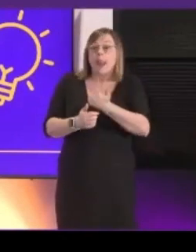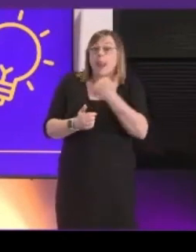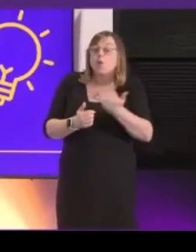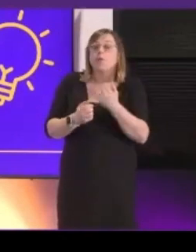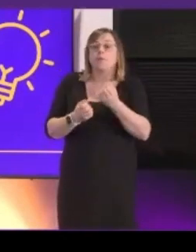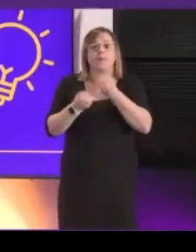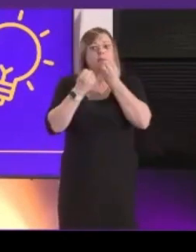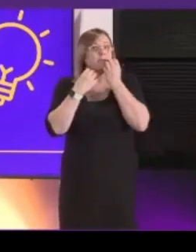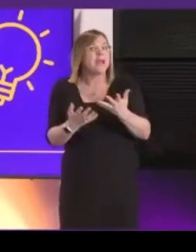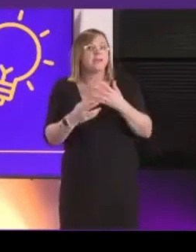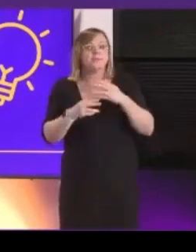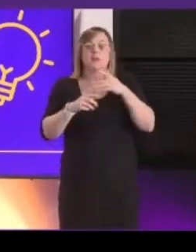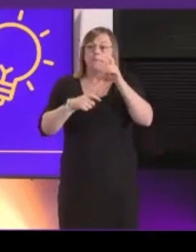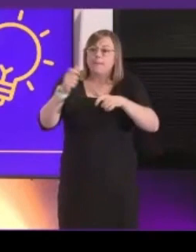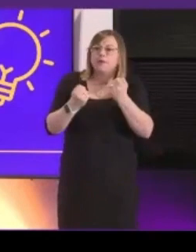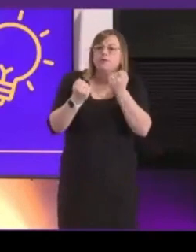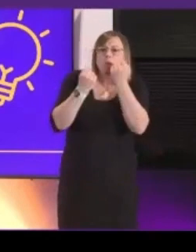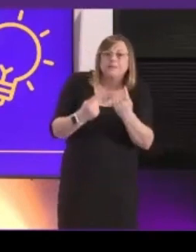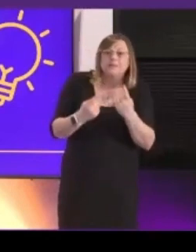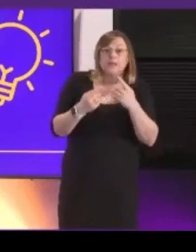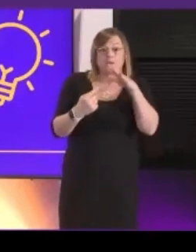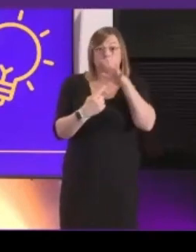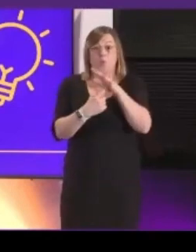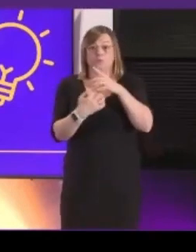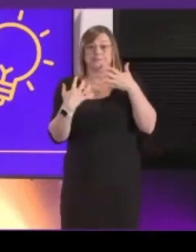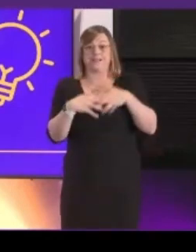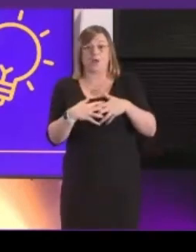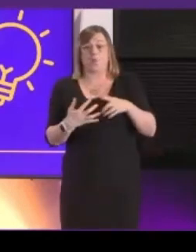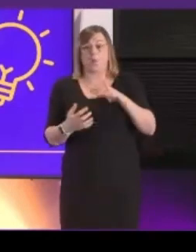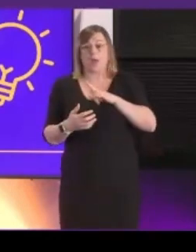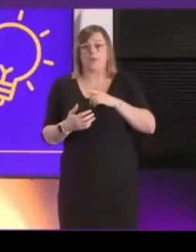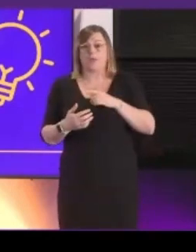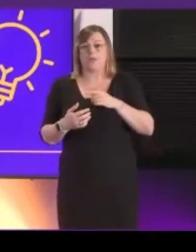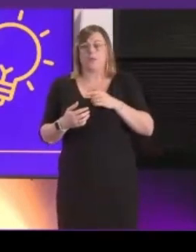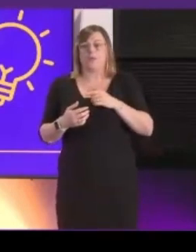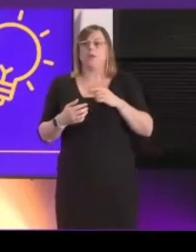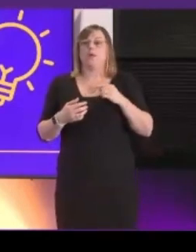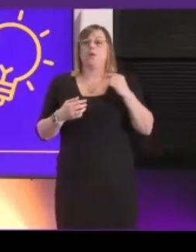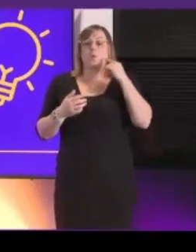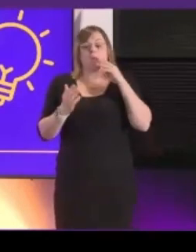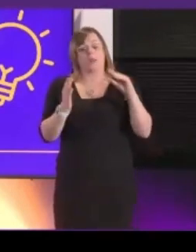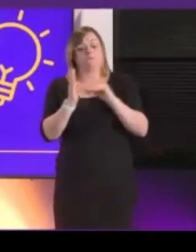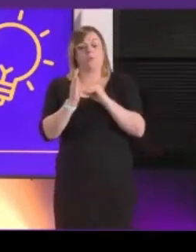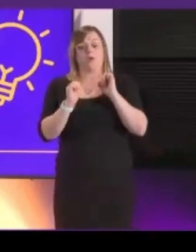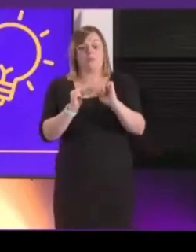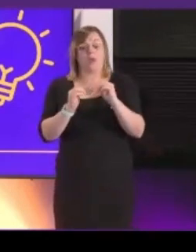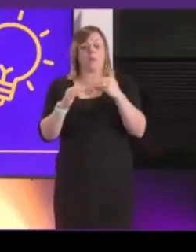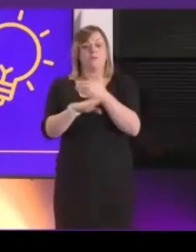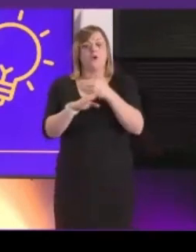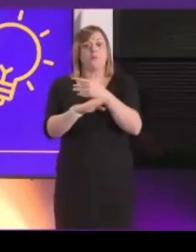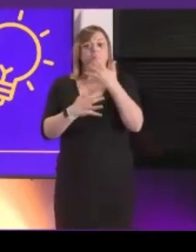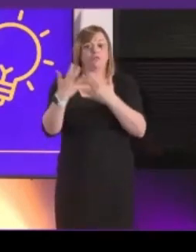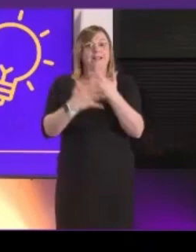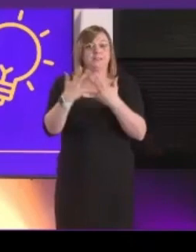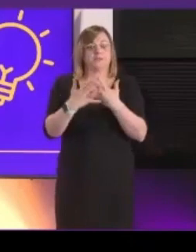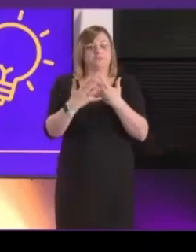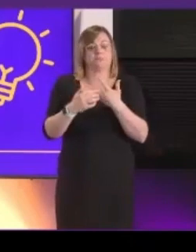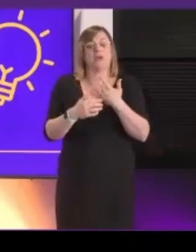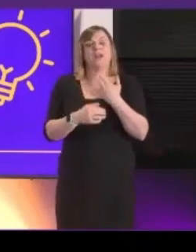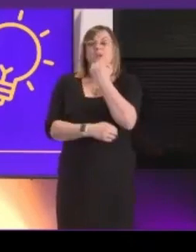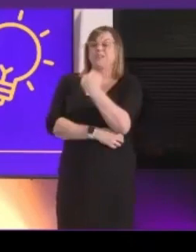some amazing people to understand the importance of that. But yeah, we put that into their performance rating, and it was 10% of